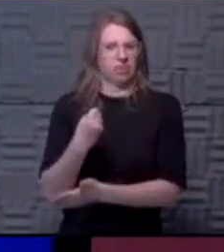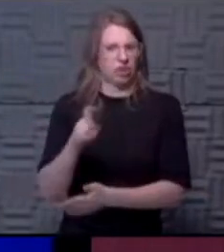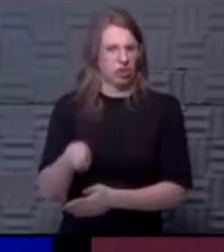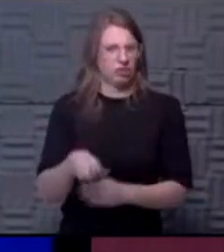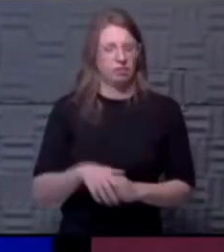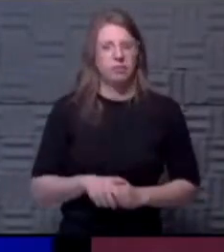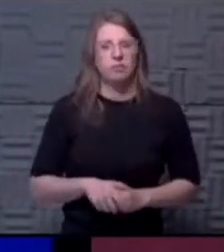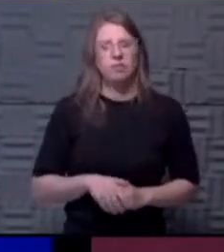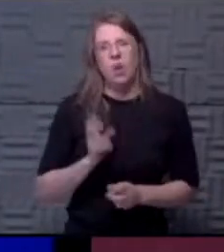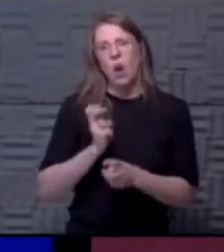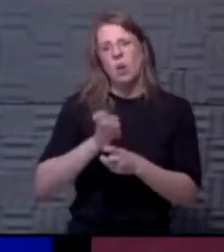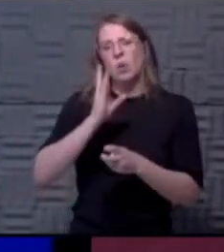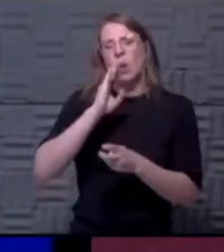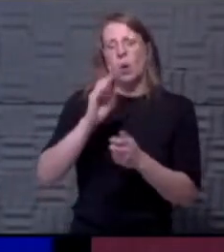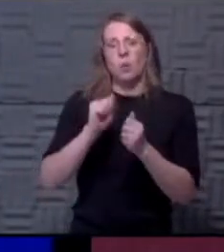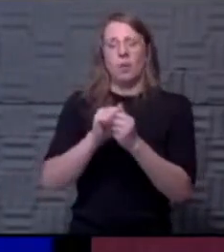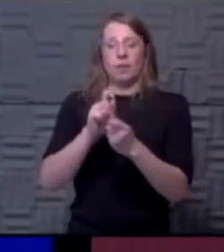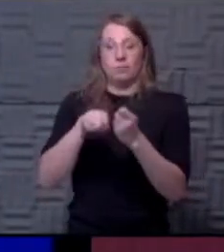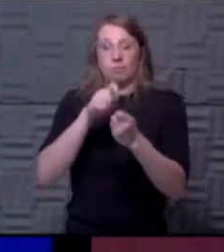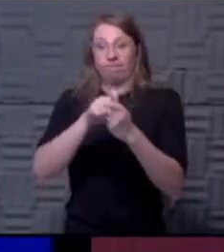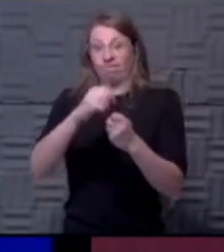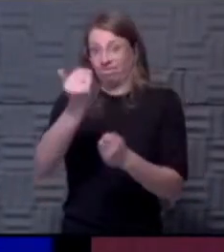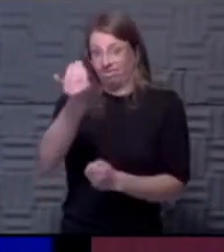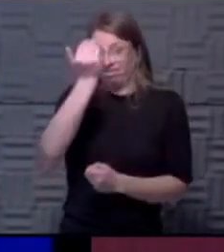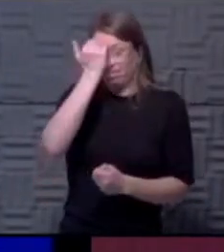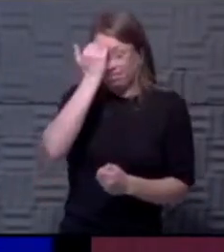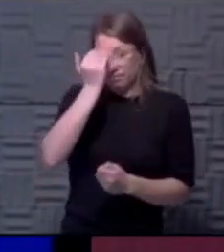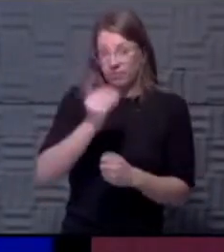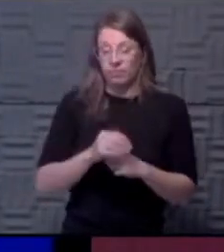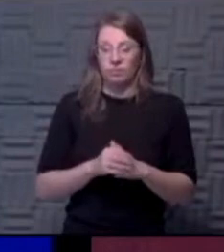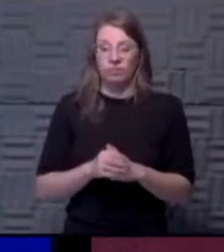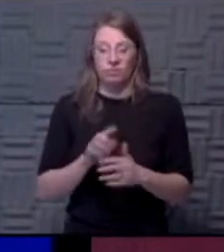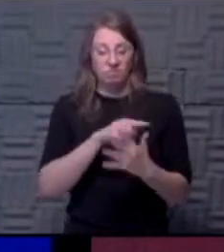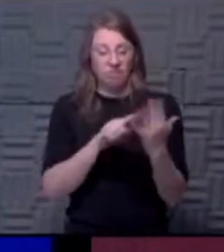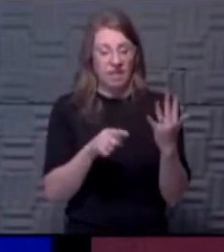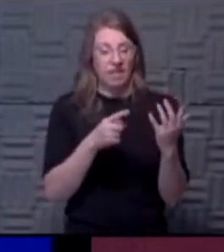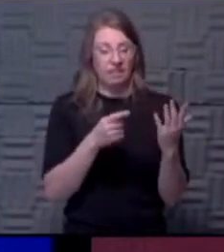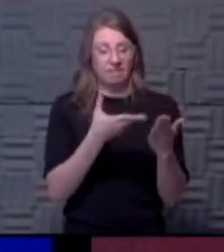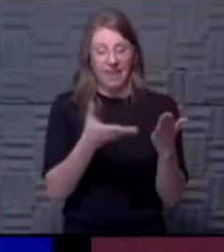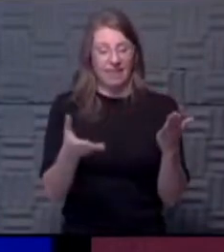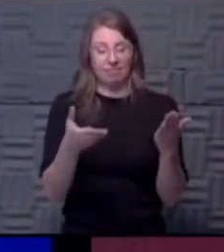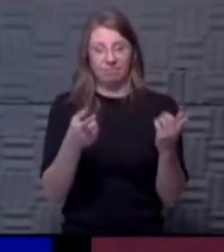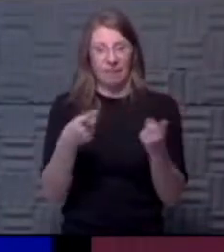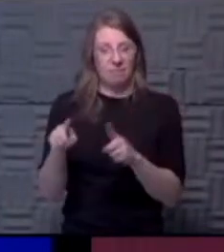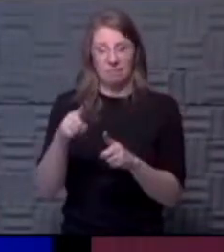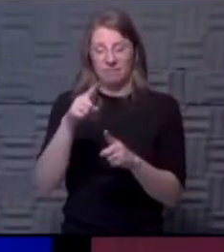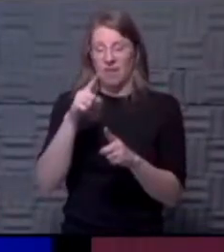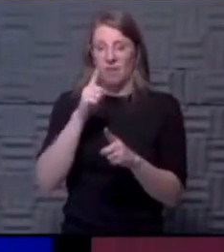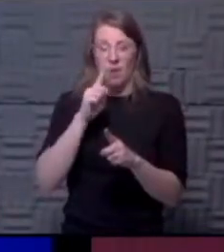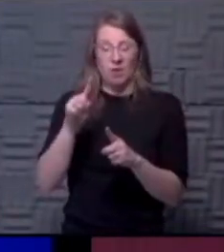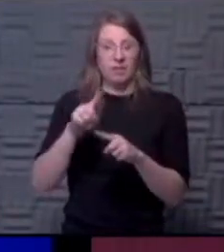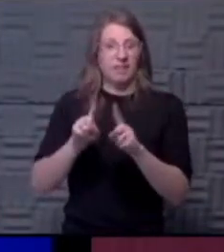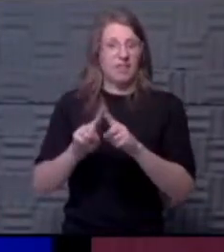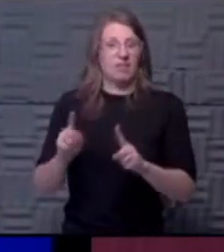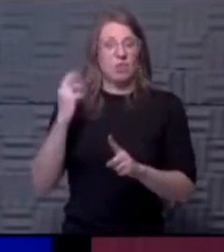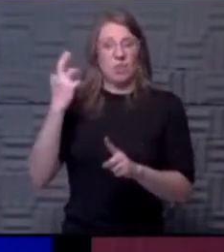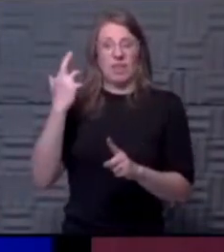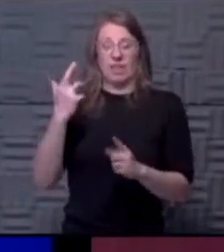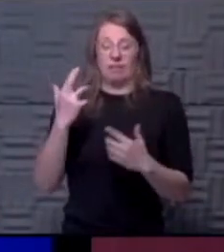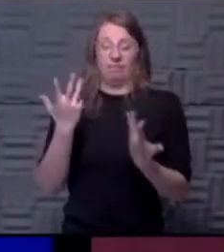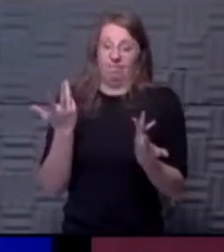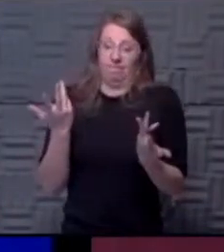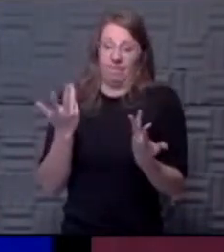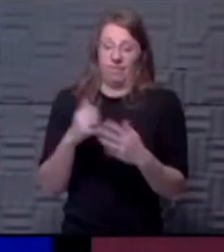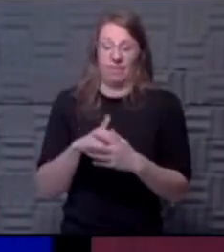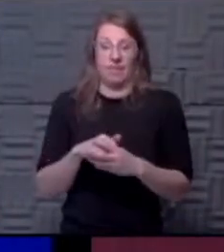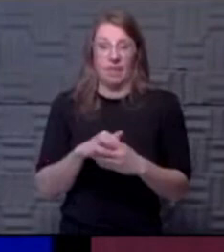know, it's hard for us to know with certainty. As Dana said, those things are going to happen for a number of reasons, regardless of vaccine dosing. But